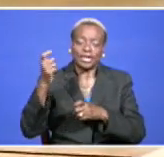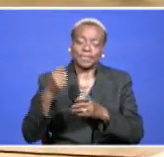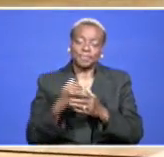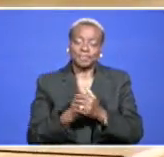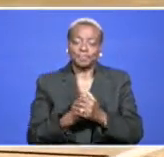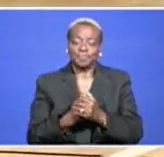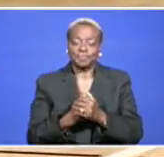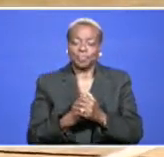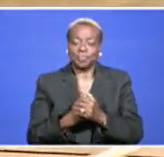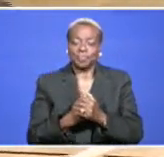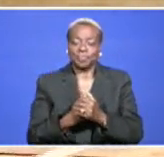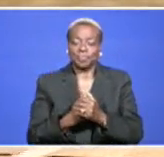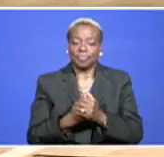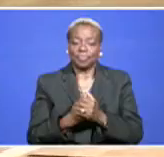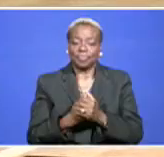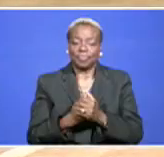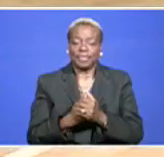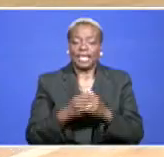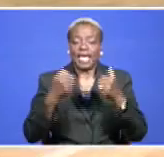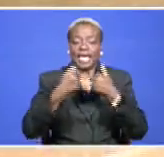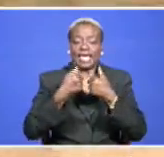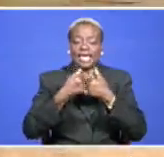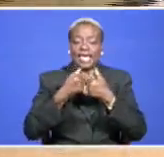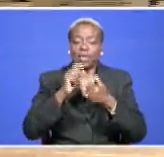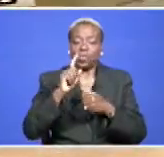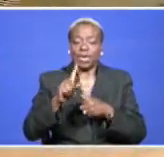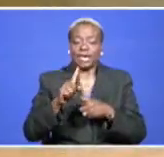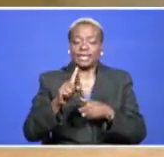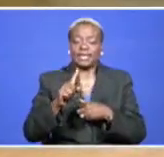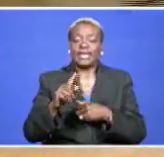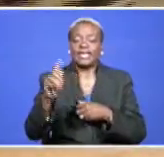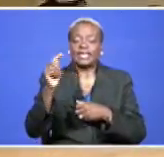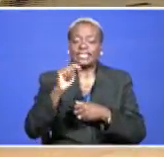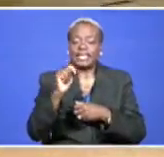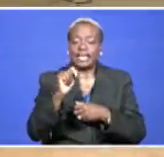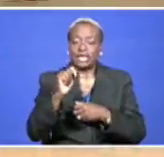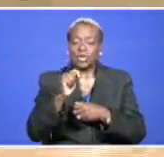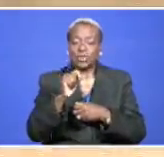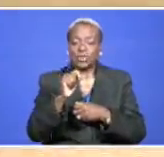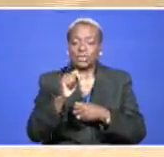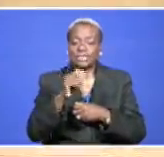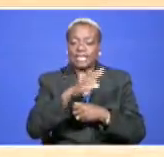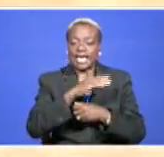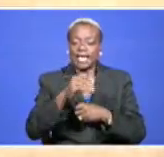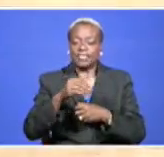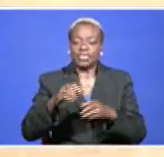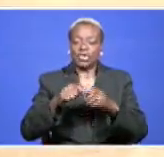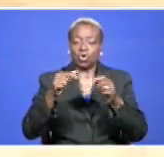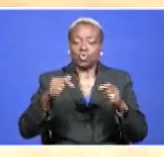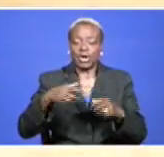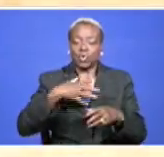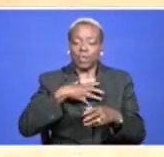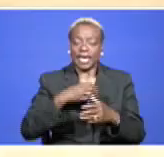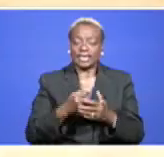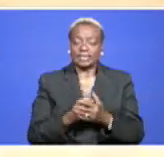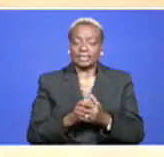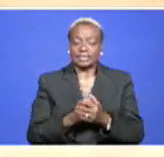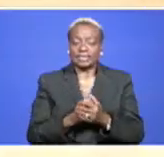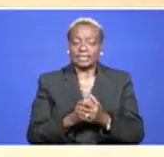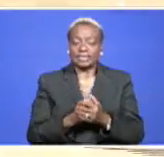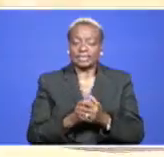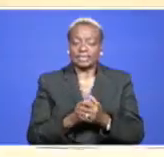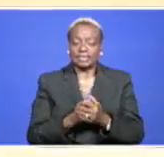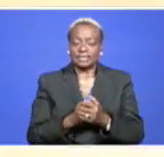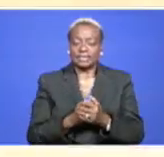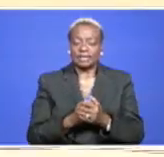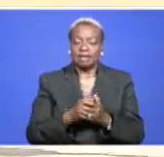On to the intermediate boys now. Game 1 between Telios and the Blairwood Blazers. Telios starting strong and they never looked back. They're in the driver's seat